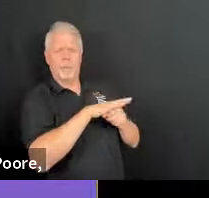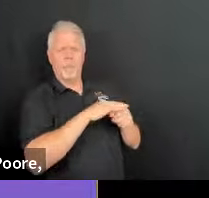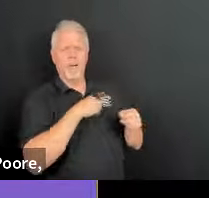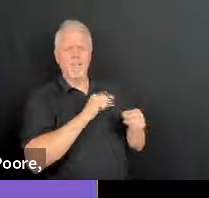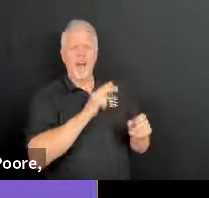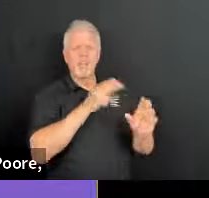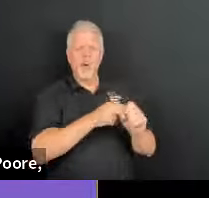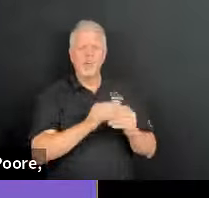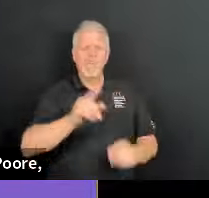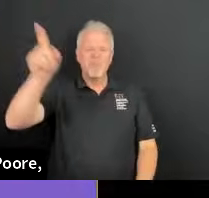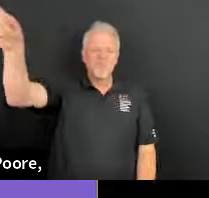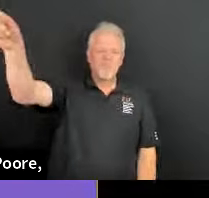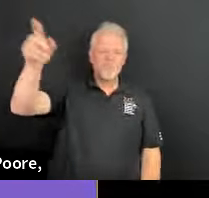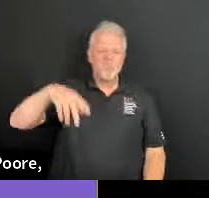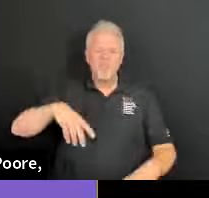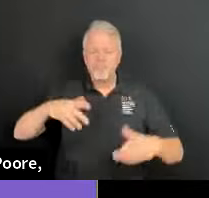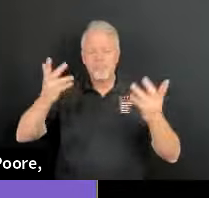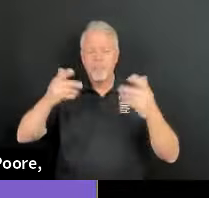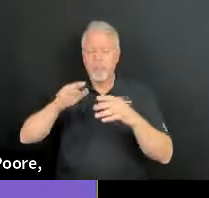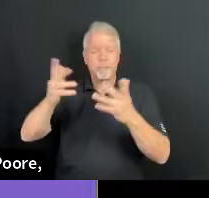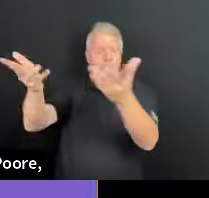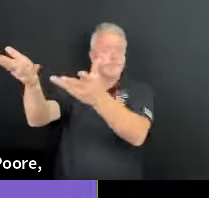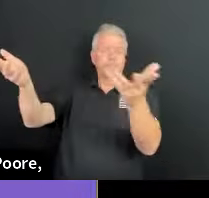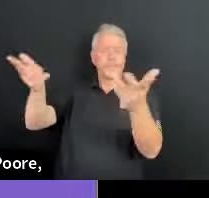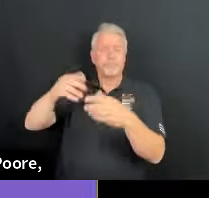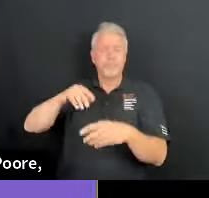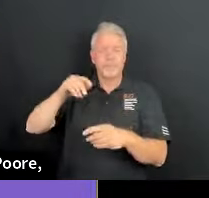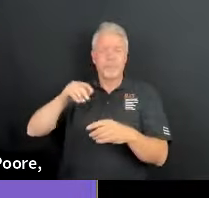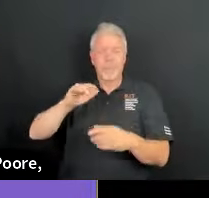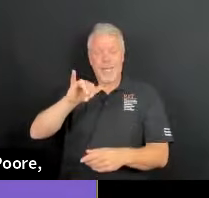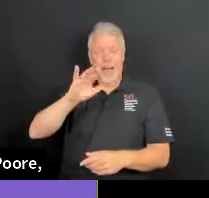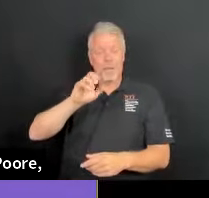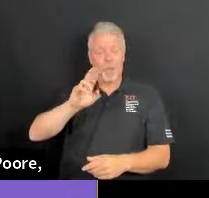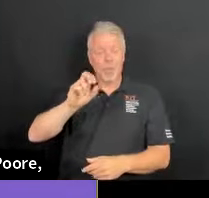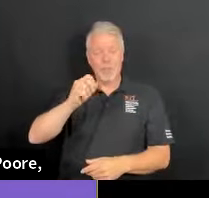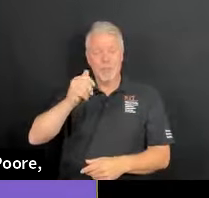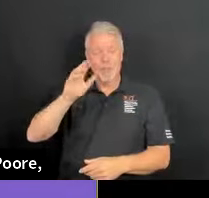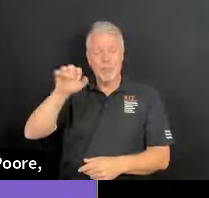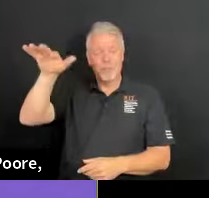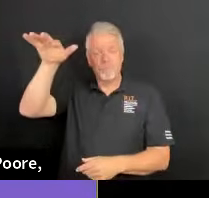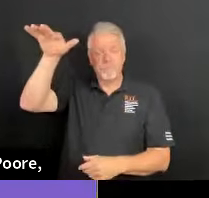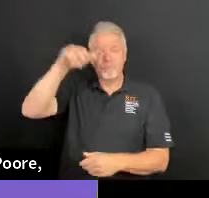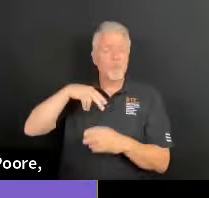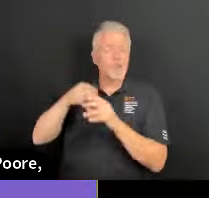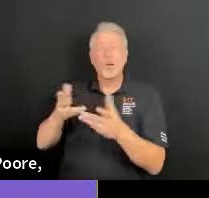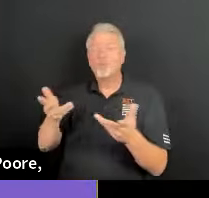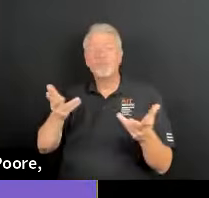They're not limited to your own region. You could join an AA meeting in,